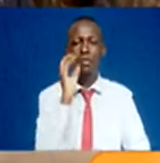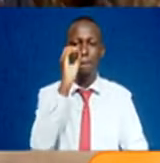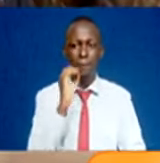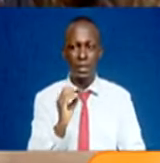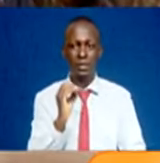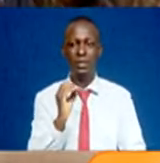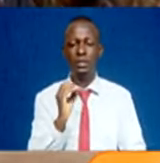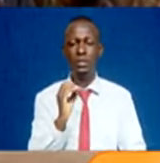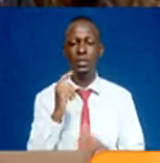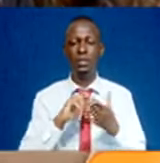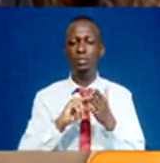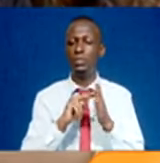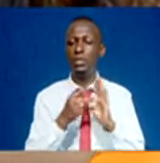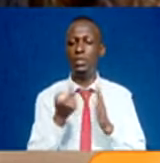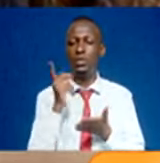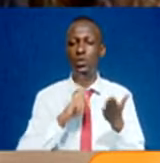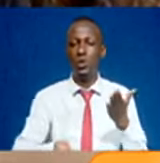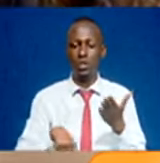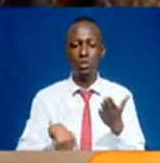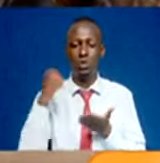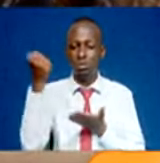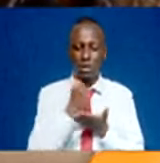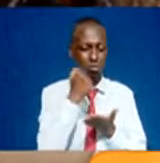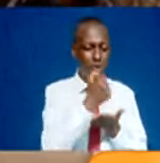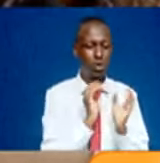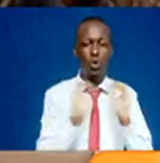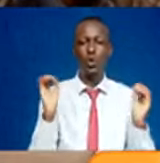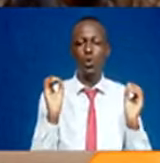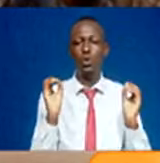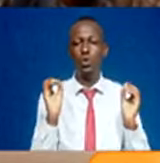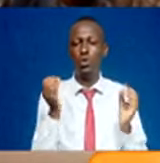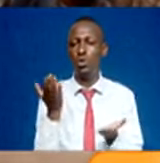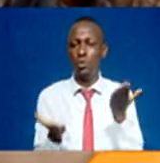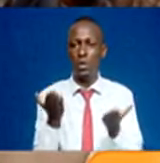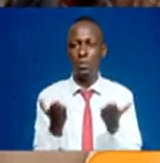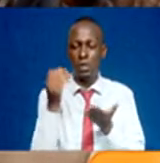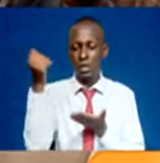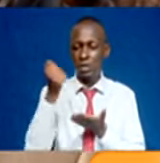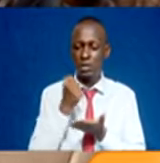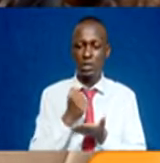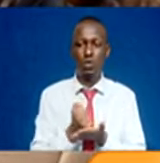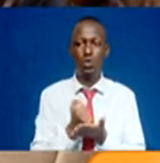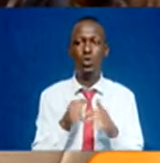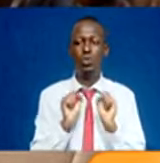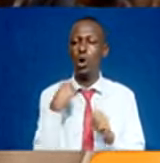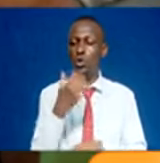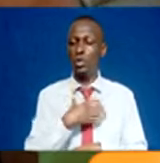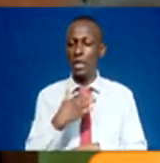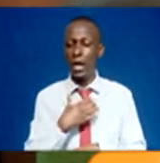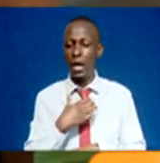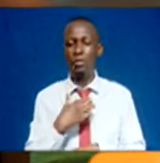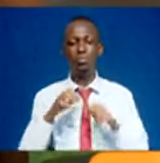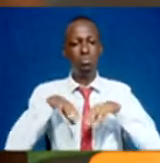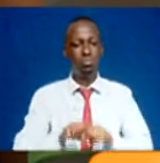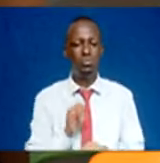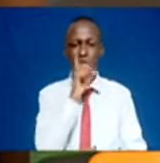then does it mean that we will not recruit another time, or we only recruit to replace the ones that are retiring?